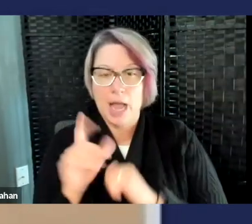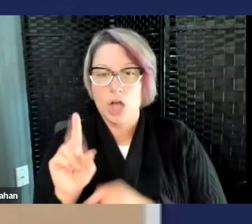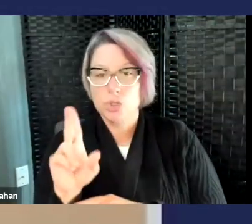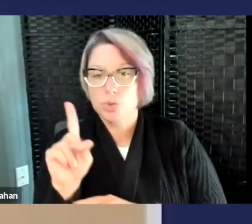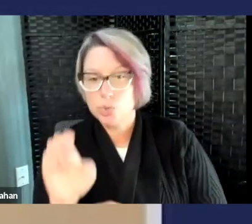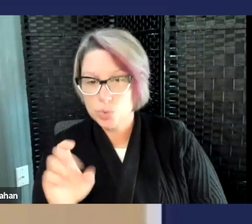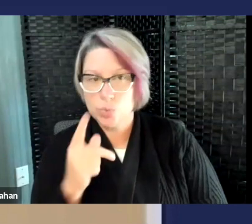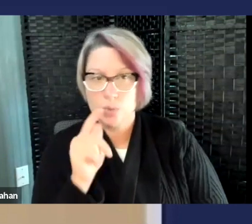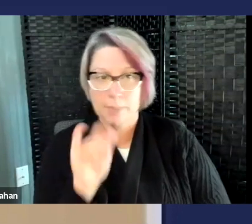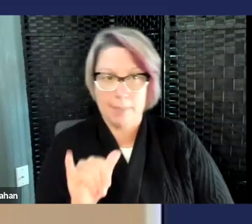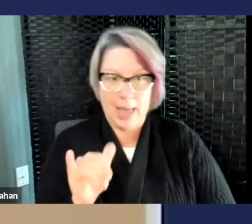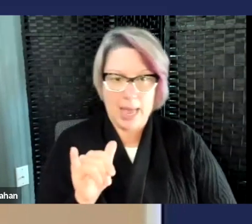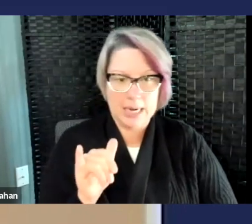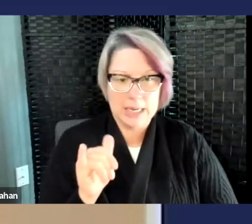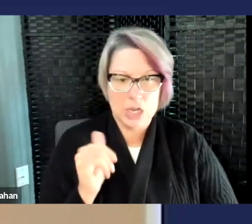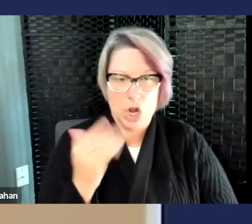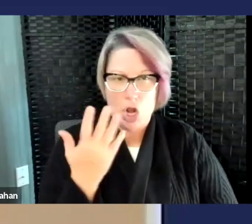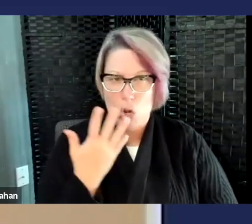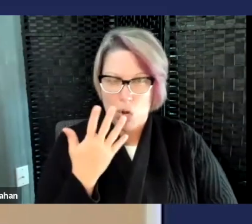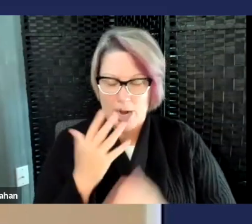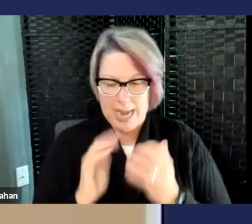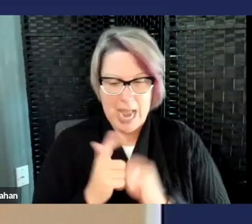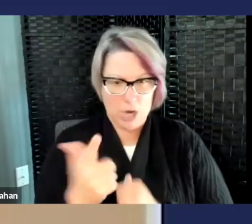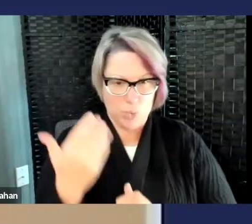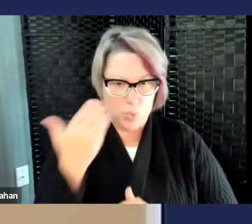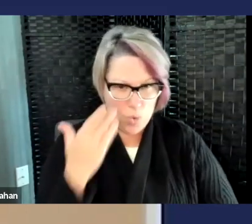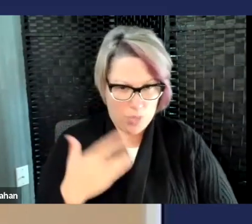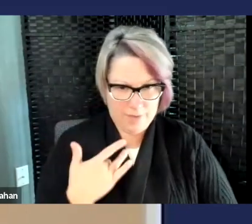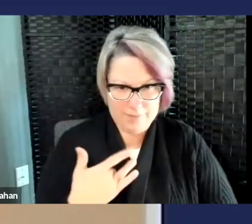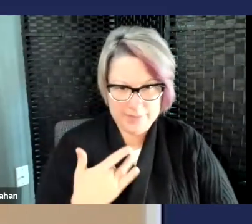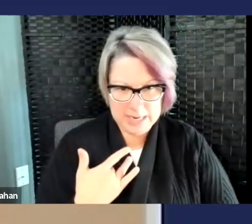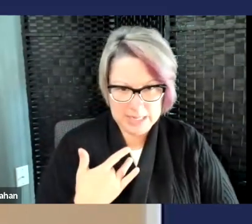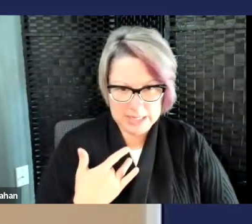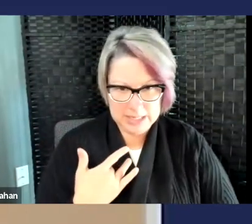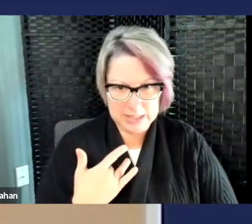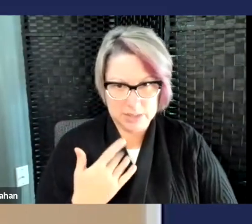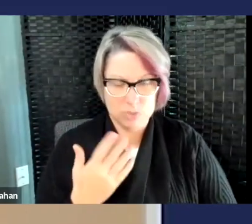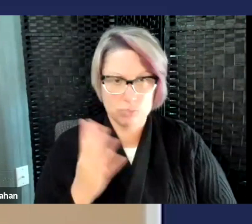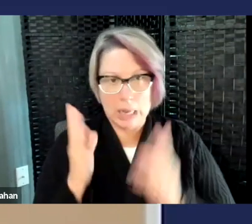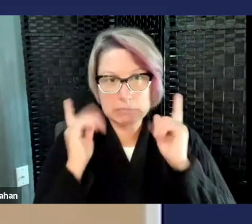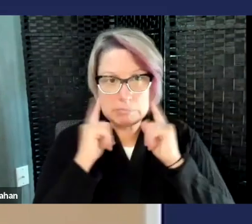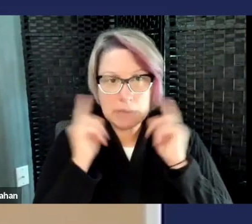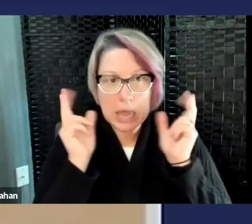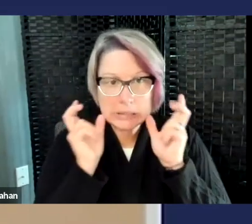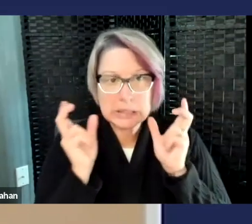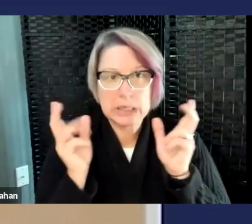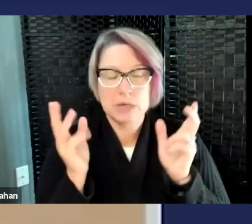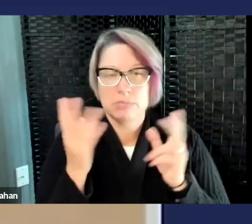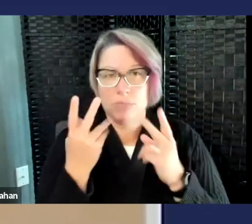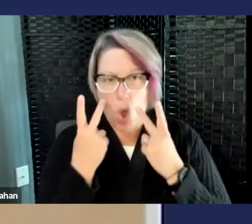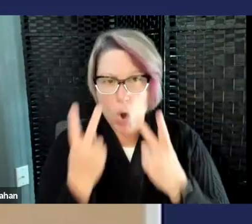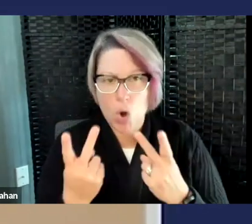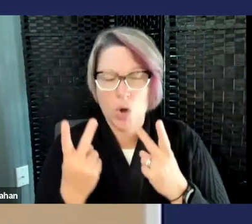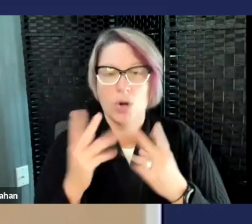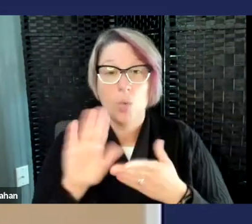look. Like how do you know their feelings? You're gonna look at them. You're gonna maybe listen to them. And we're all